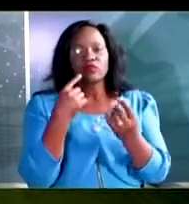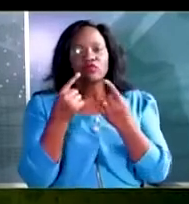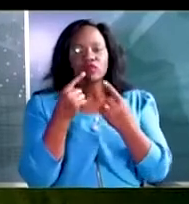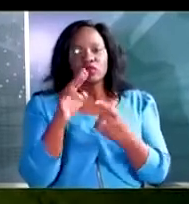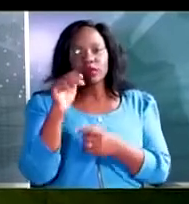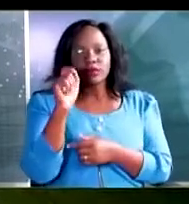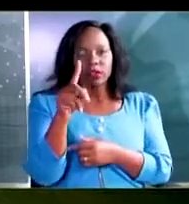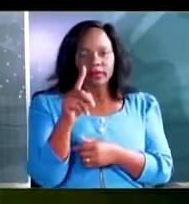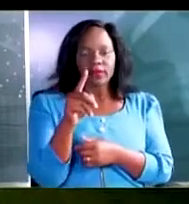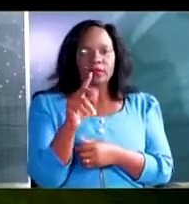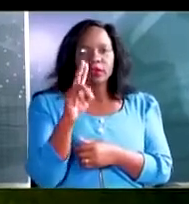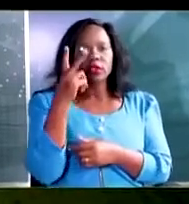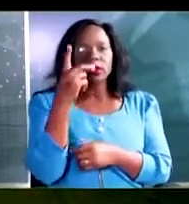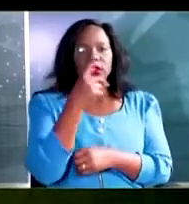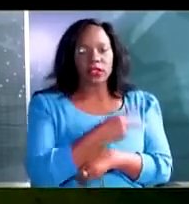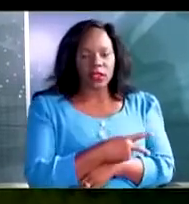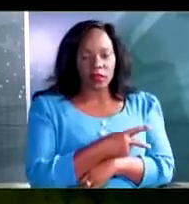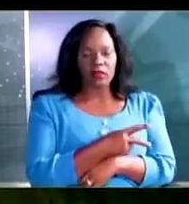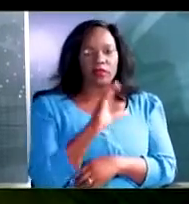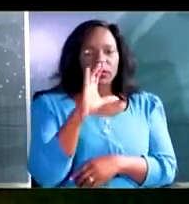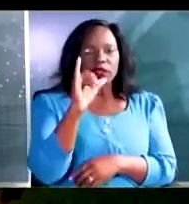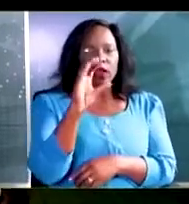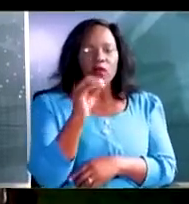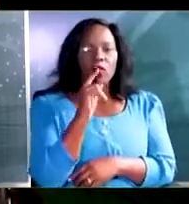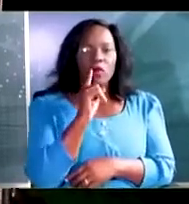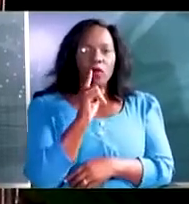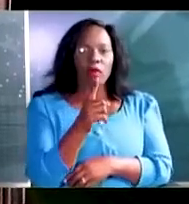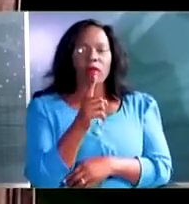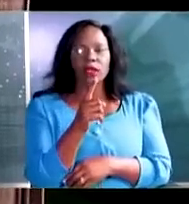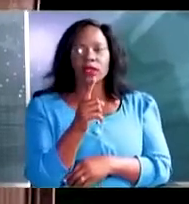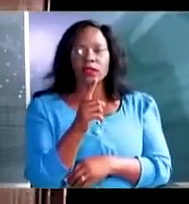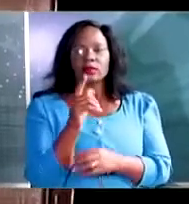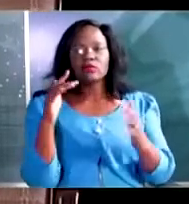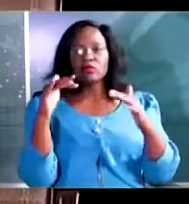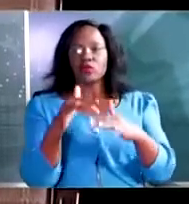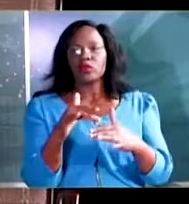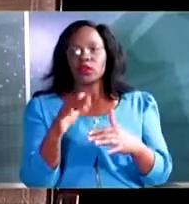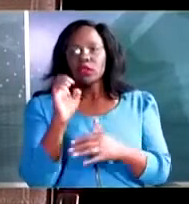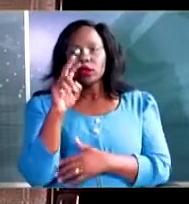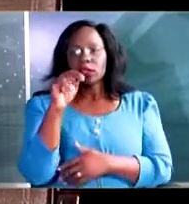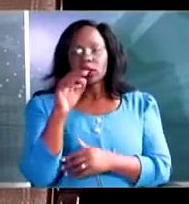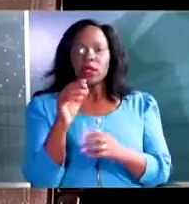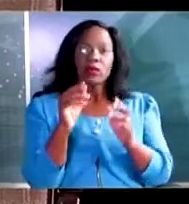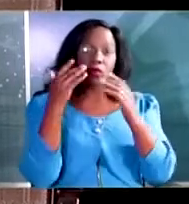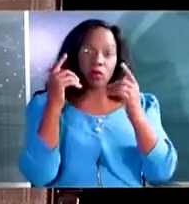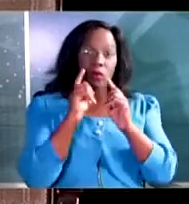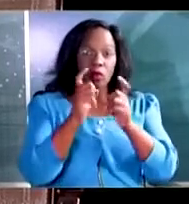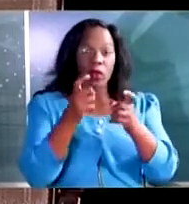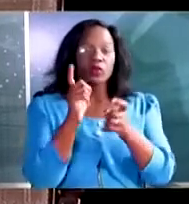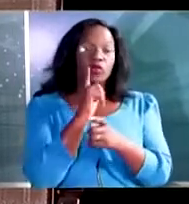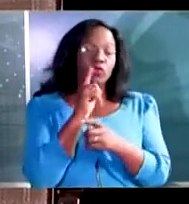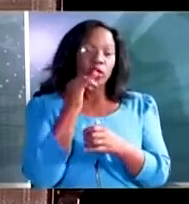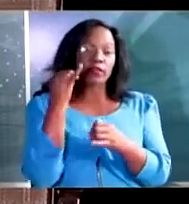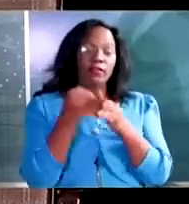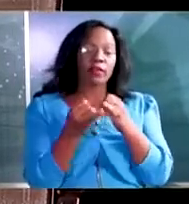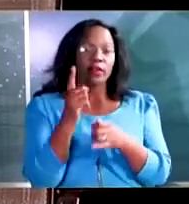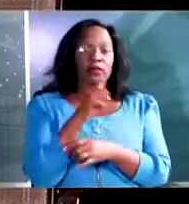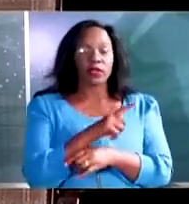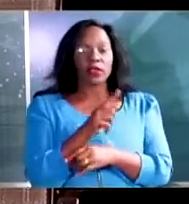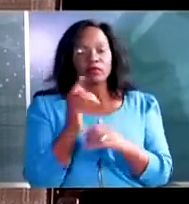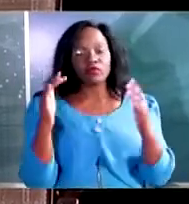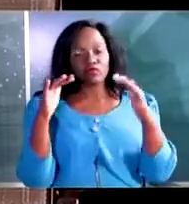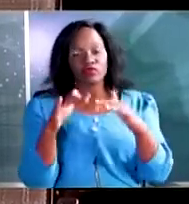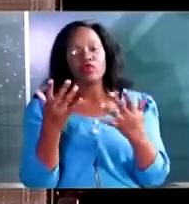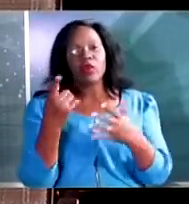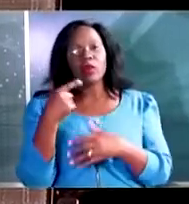TV right here on the second day of CIO 100 Symposium and Awards. Tomorrow marks the end of this symposium, where